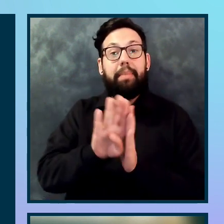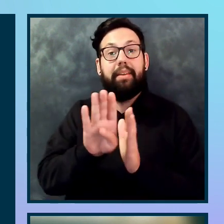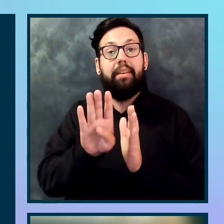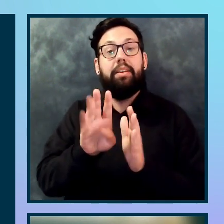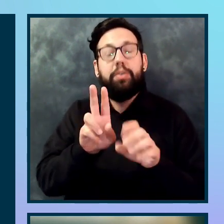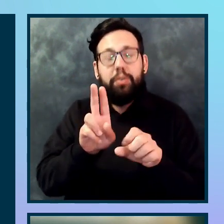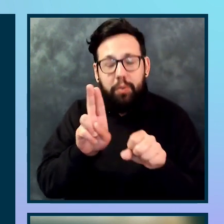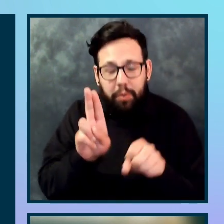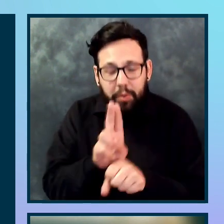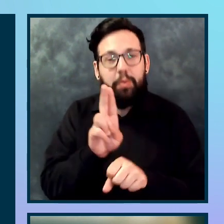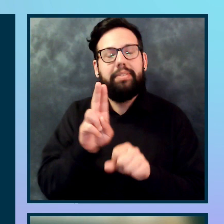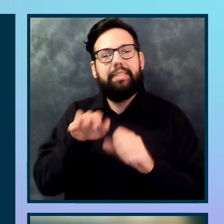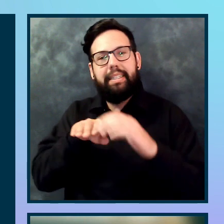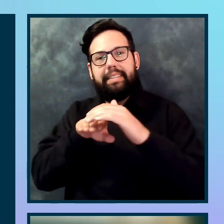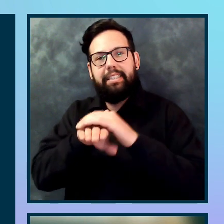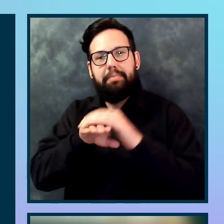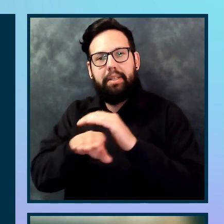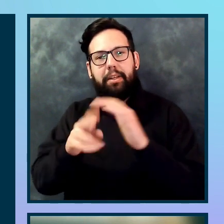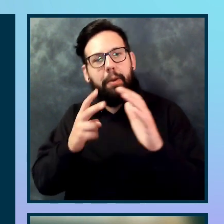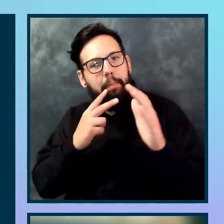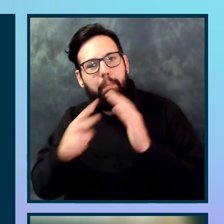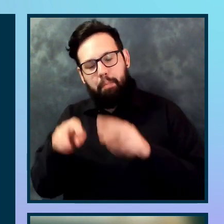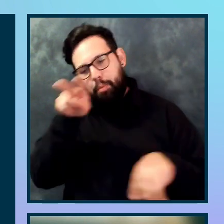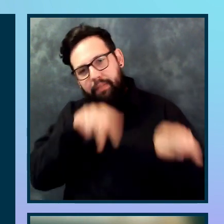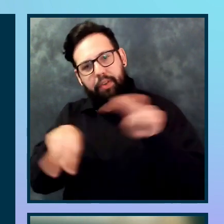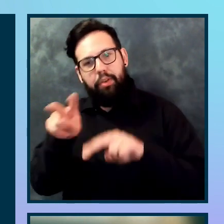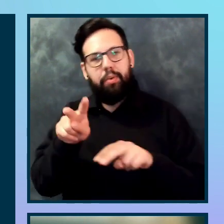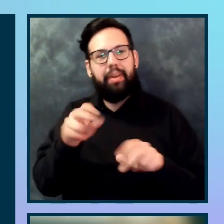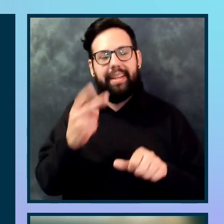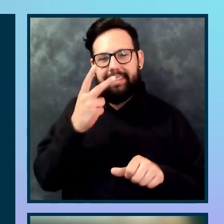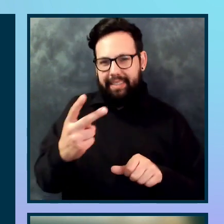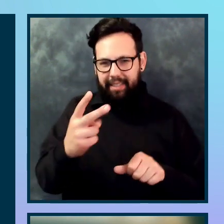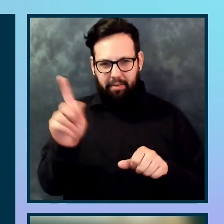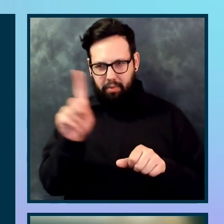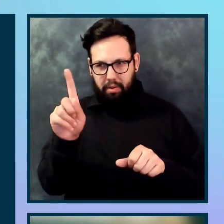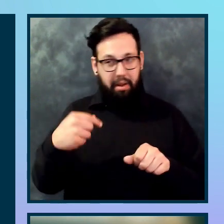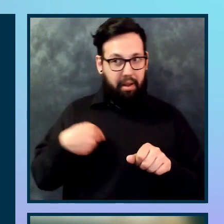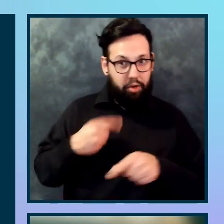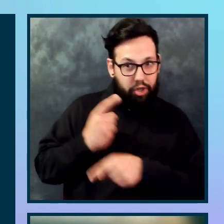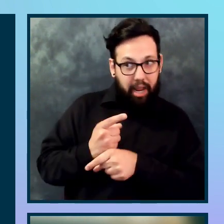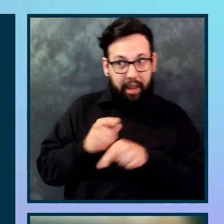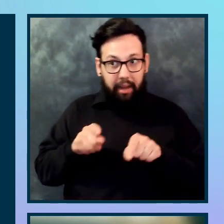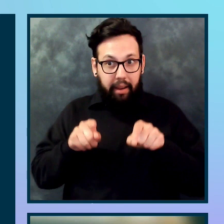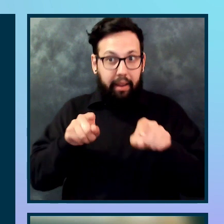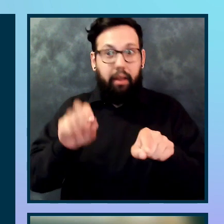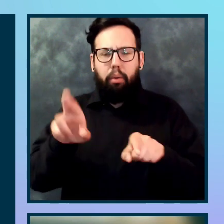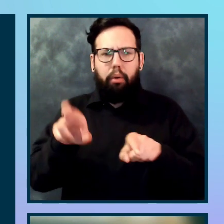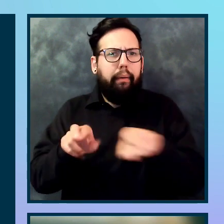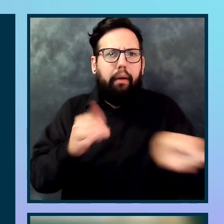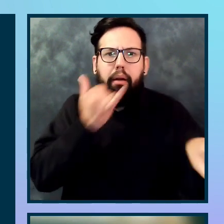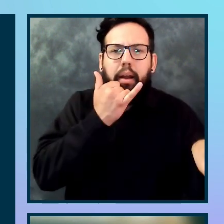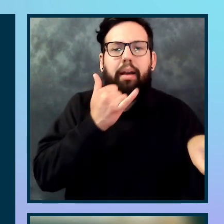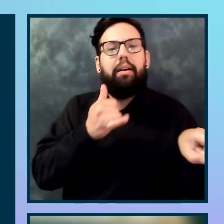preview. It can give you a good sense of what track you're on, where you're headed. So that's a big time